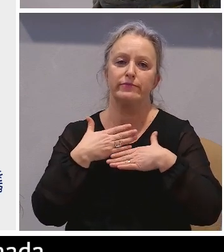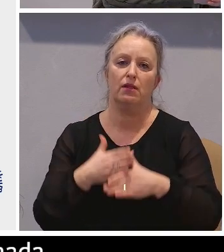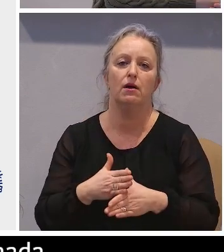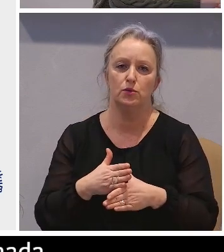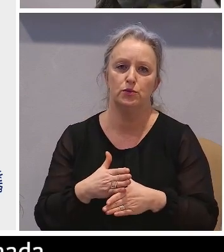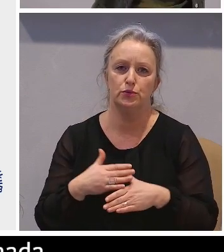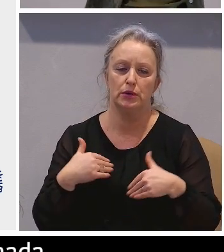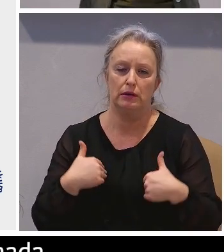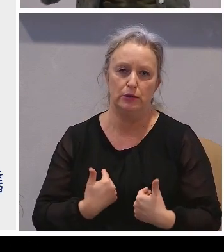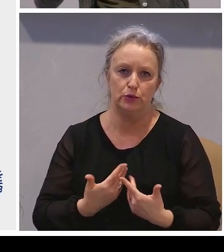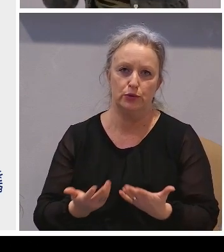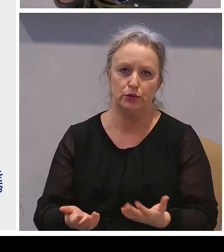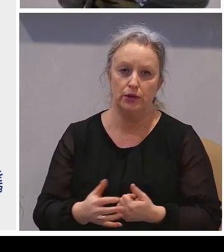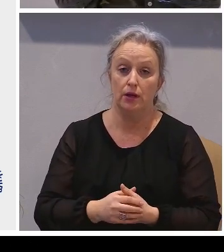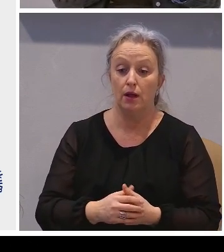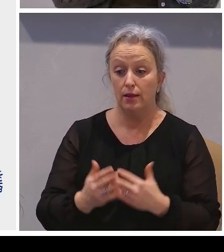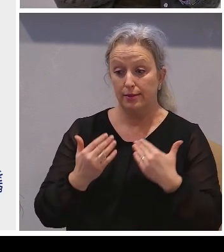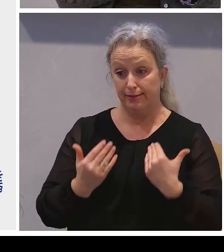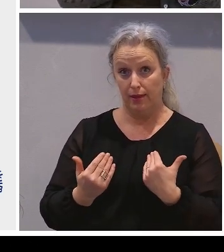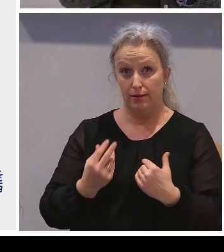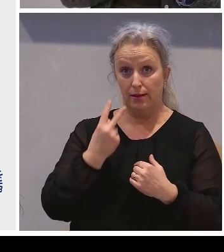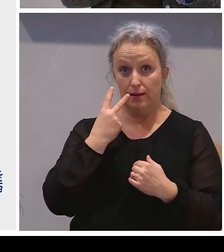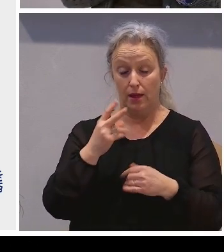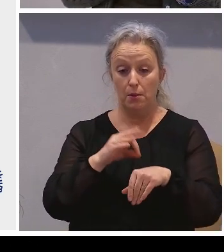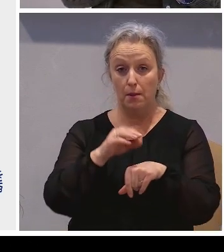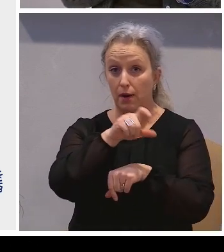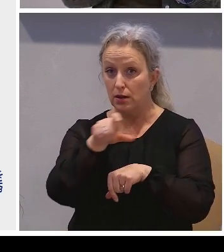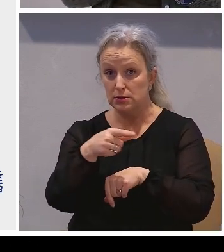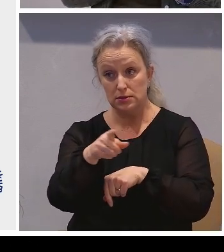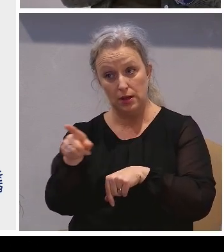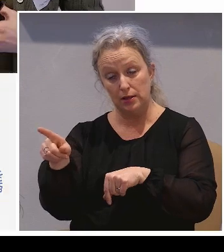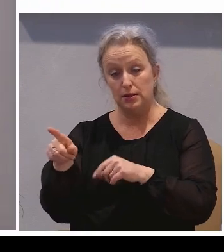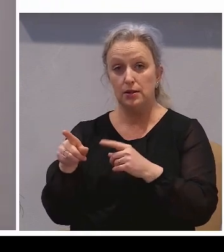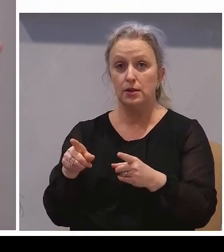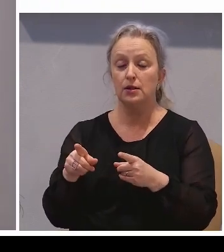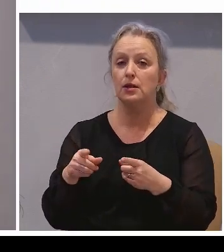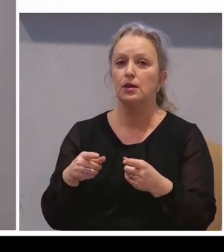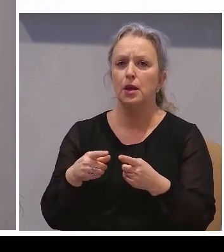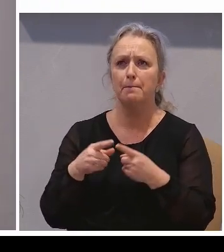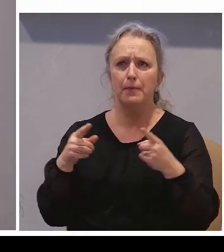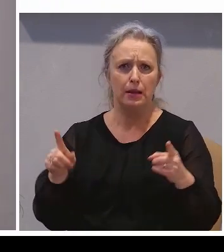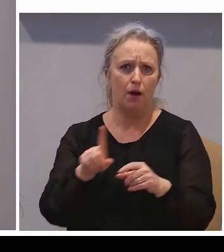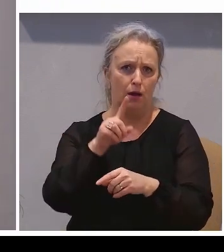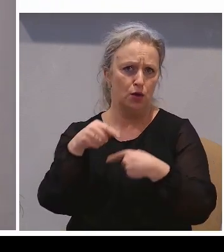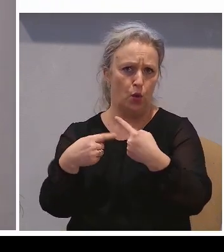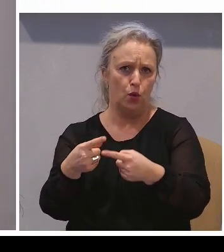It causes an irreversible motor neuron damage. However, nowadays,